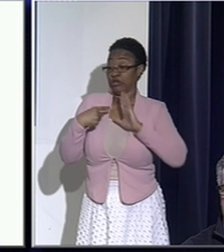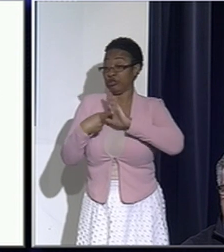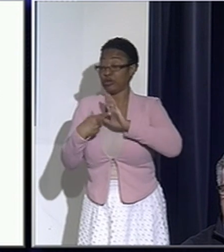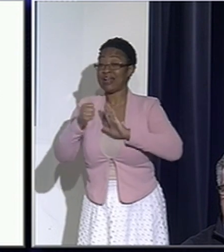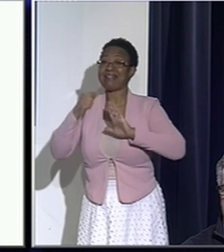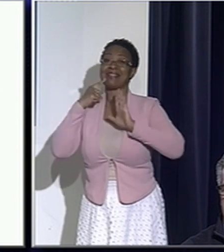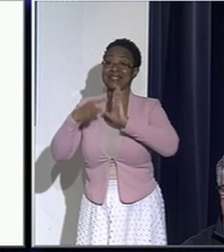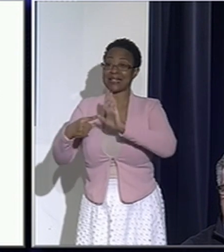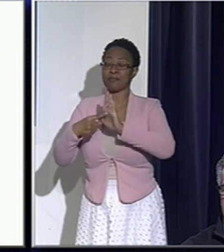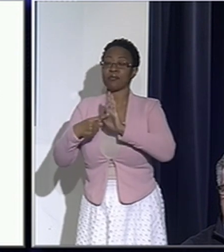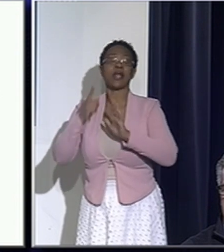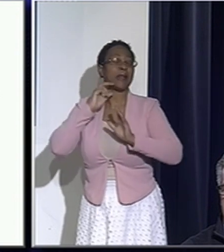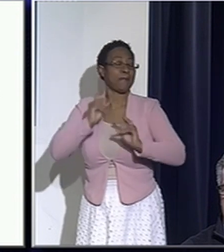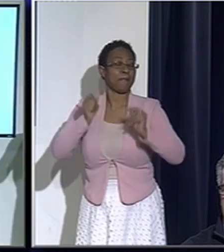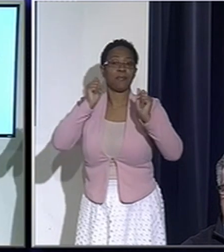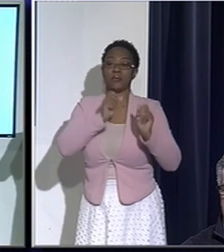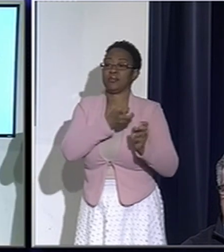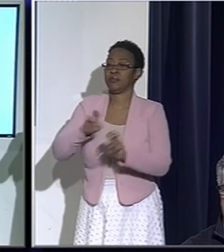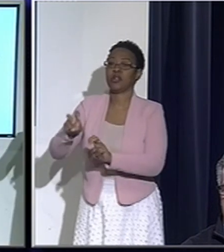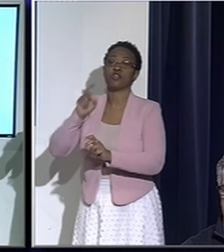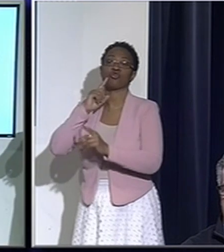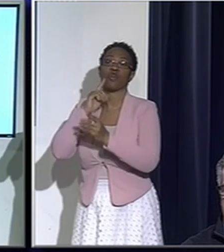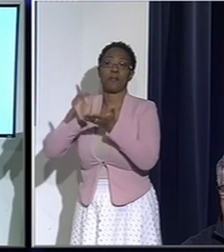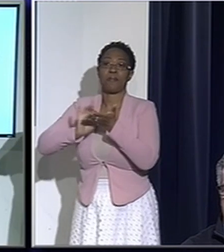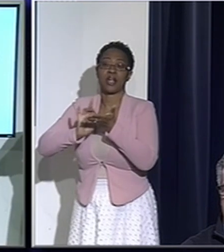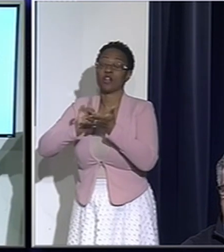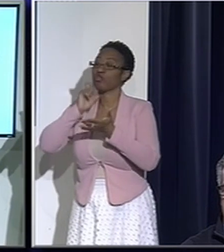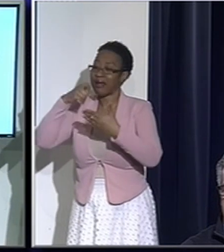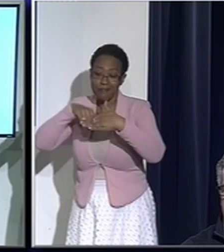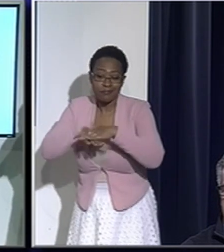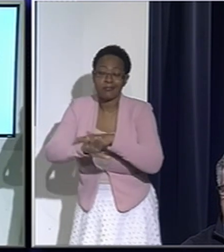going to get you immediately to appropriate medical care. We're not going to let you onto the